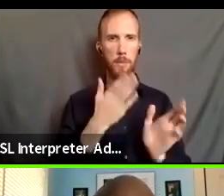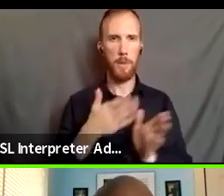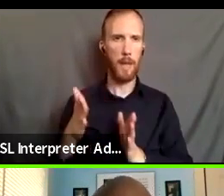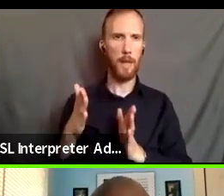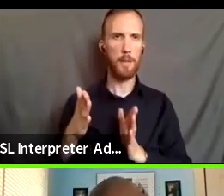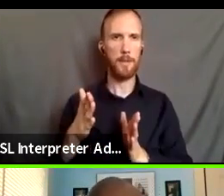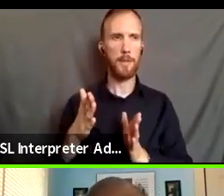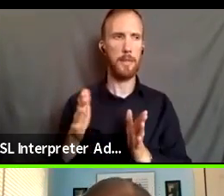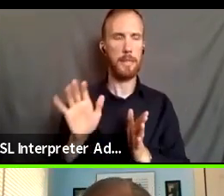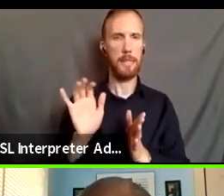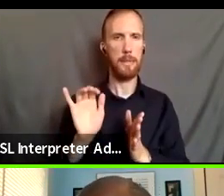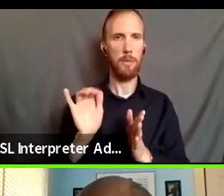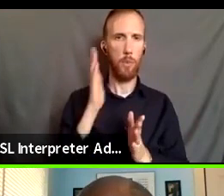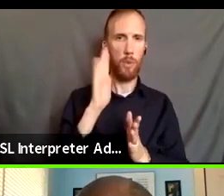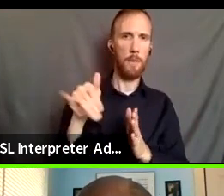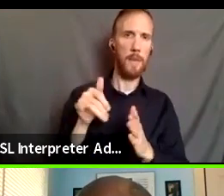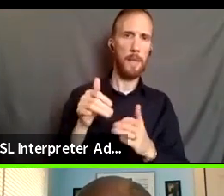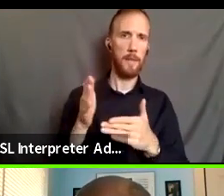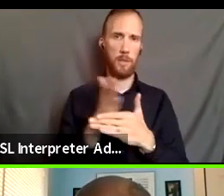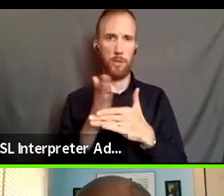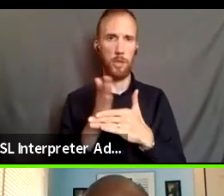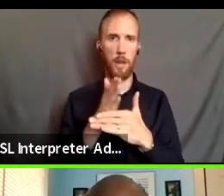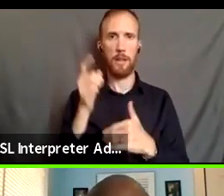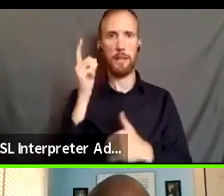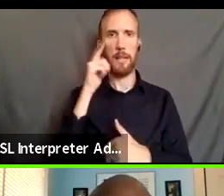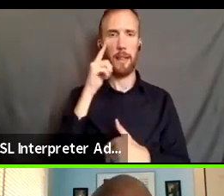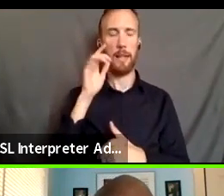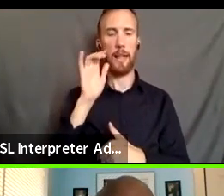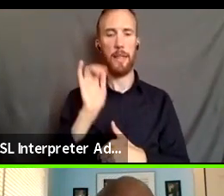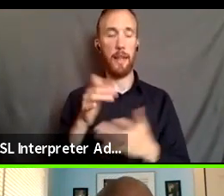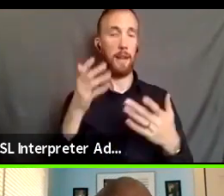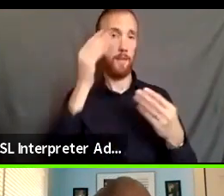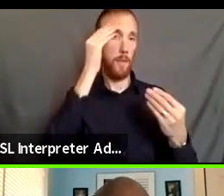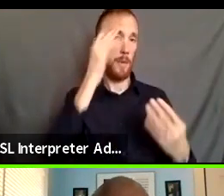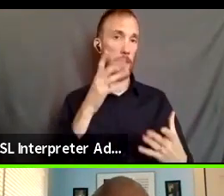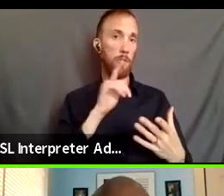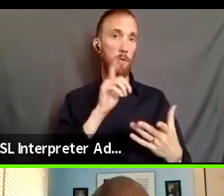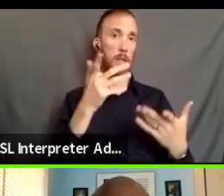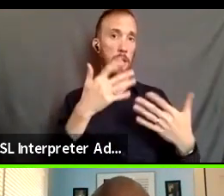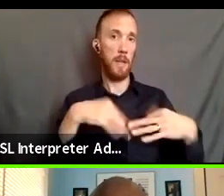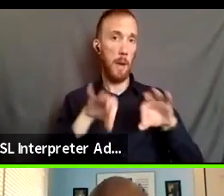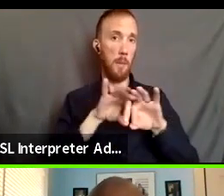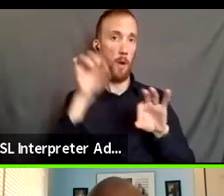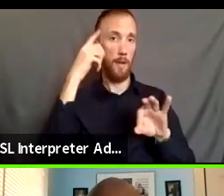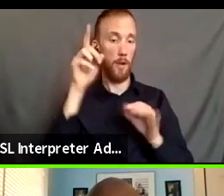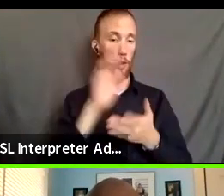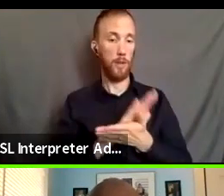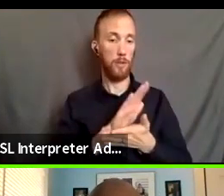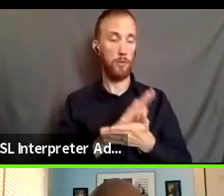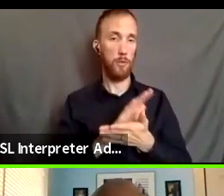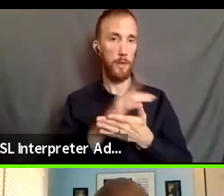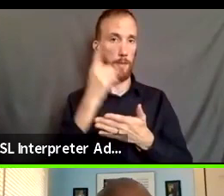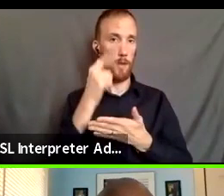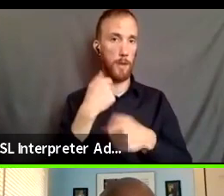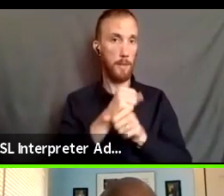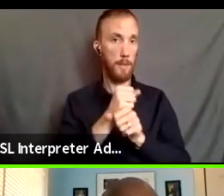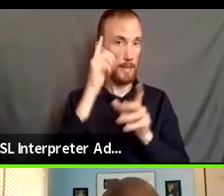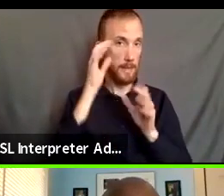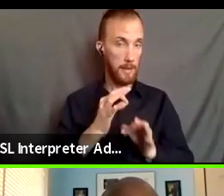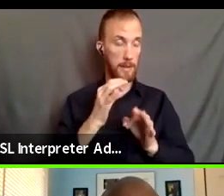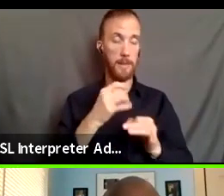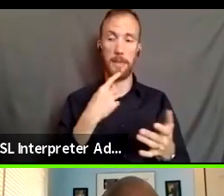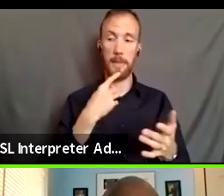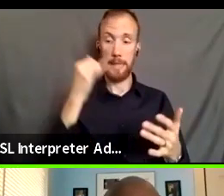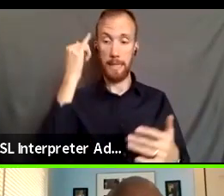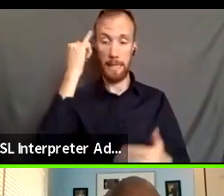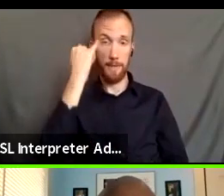because you know i believe that information may be important for the schools as part of the decision-making process saying that okay if there's an alternate